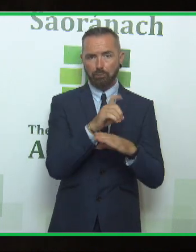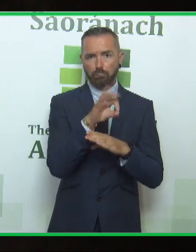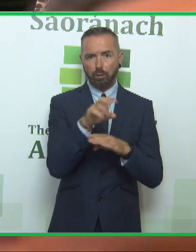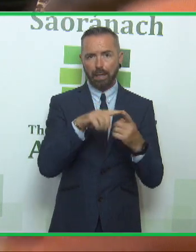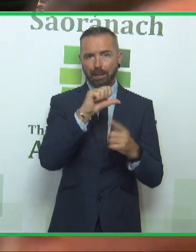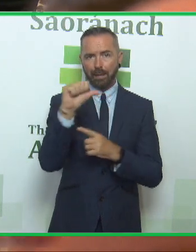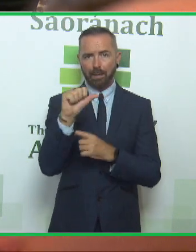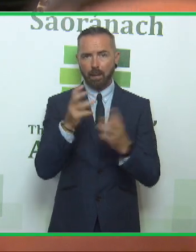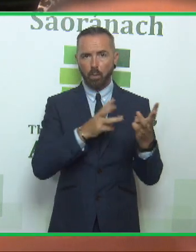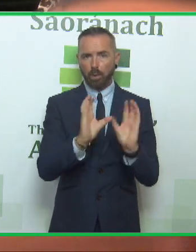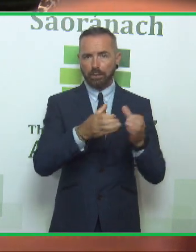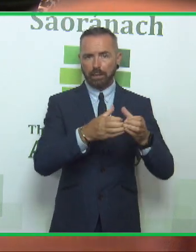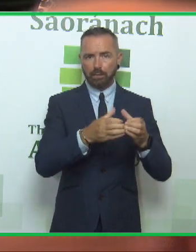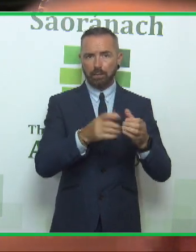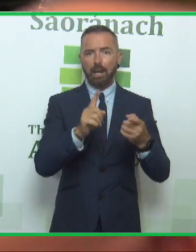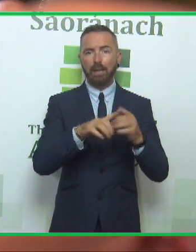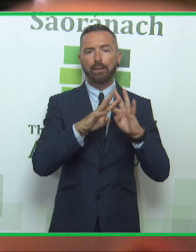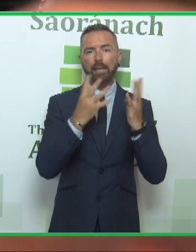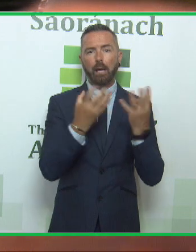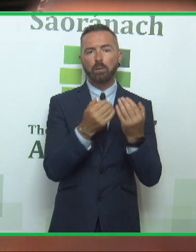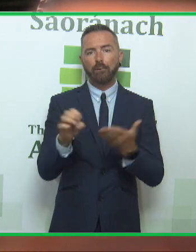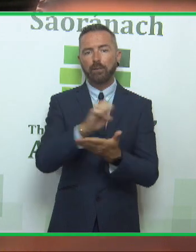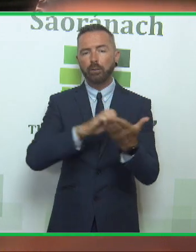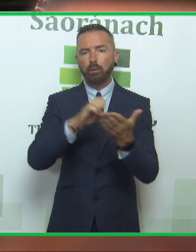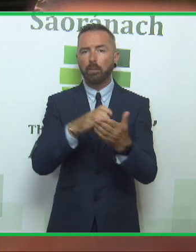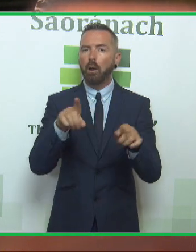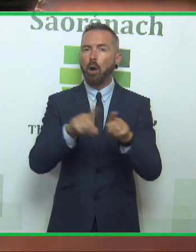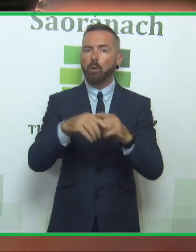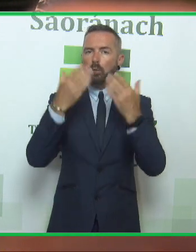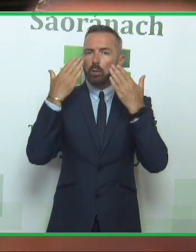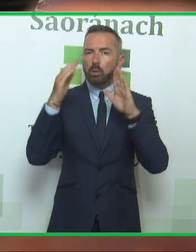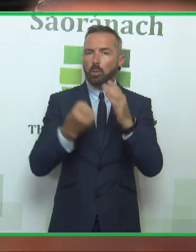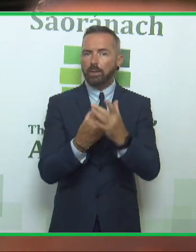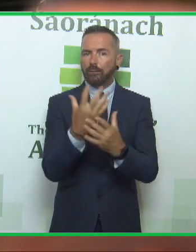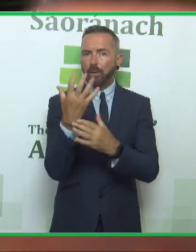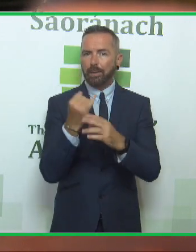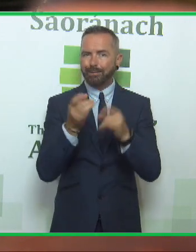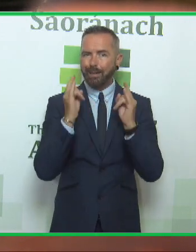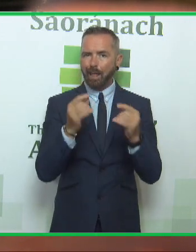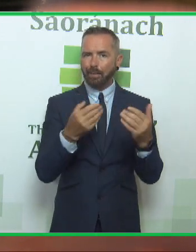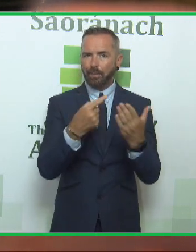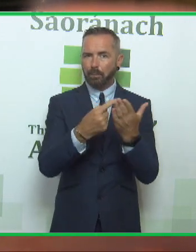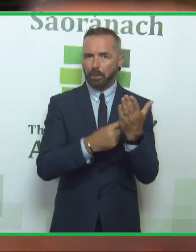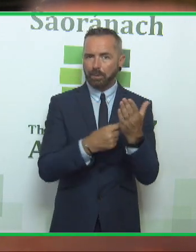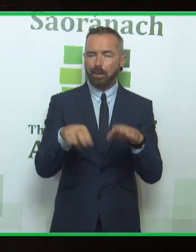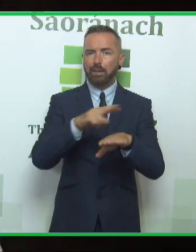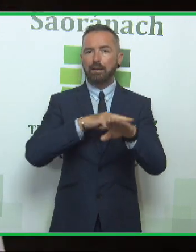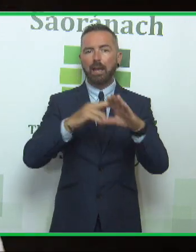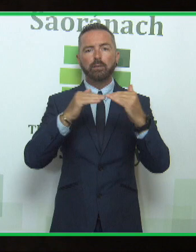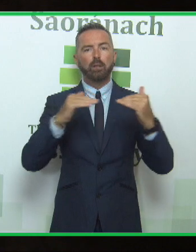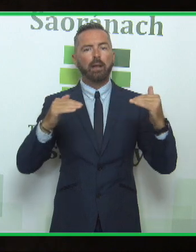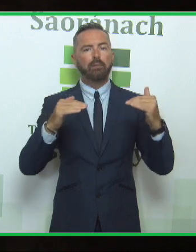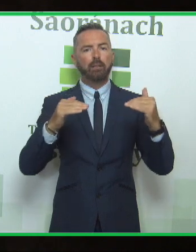the Council of Europe. But they also reflect developments in health policy at a national level. And if we